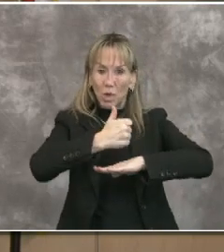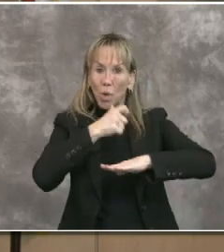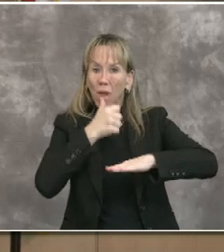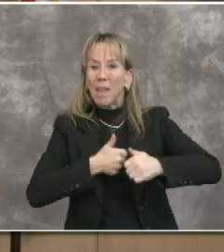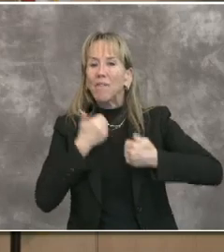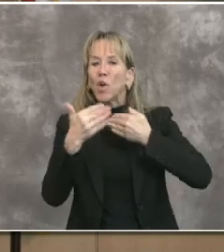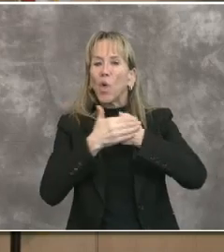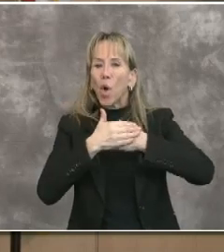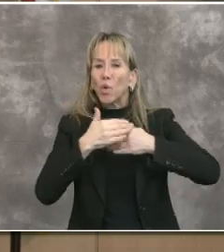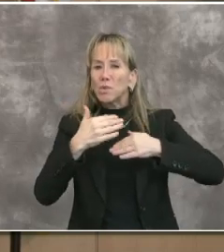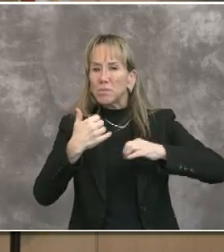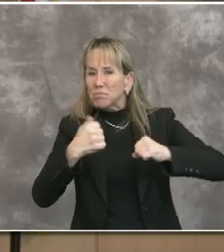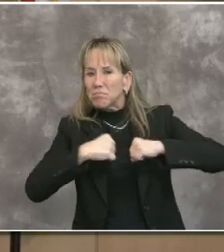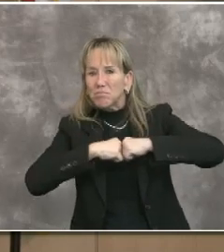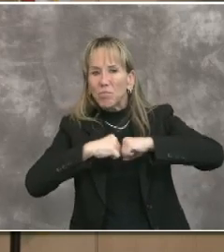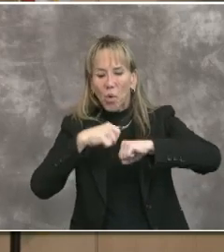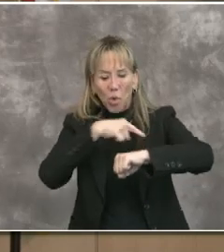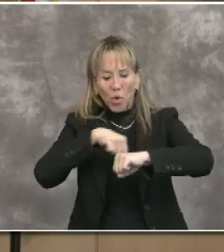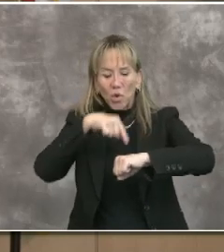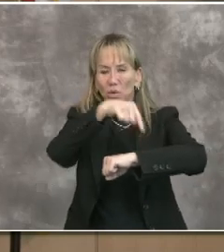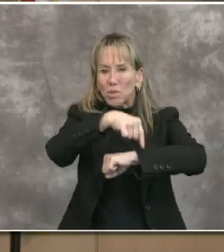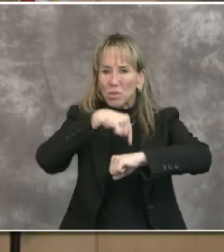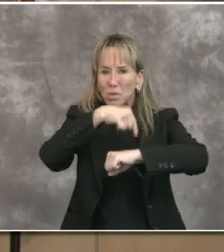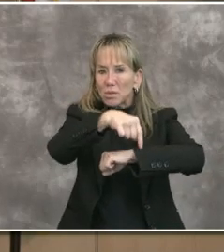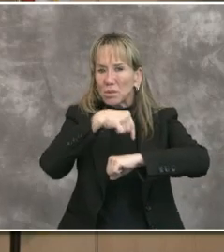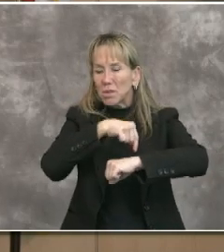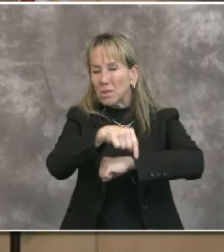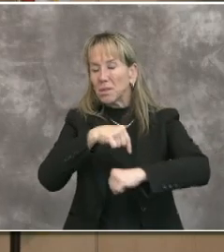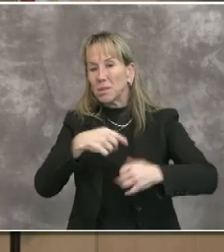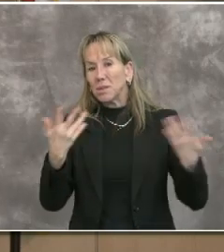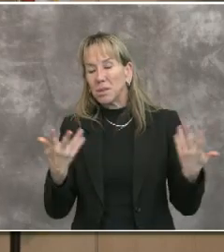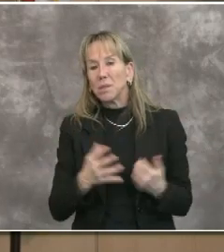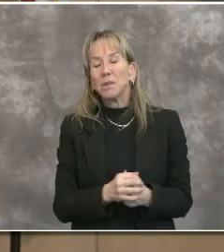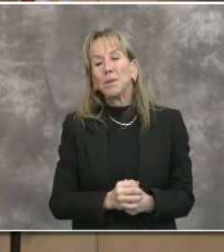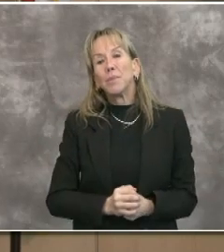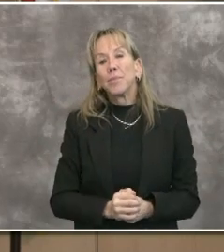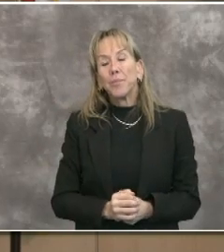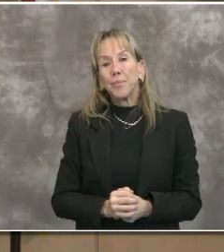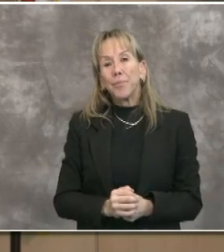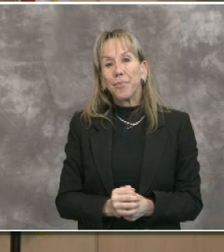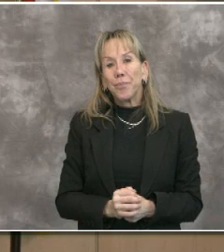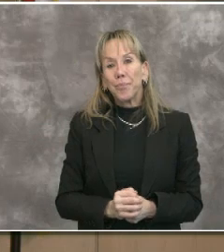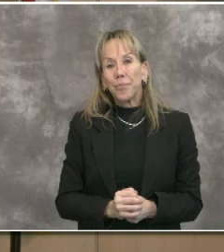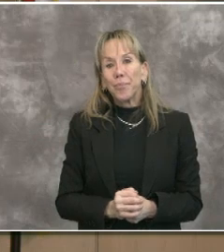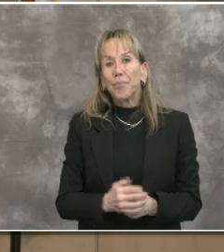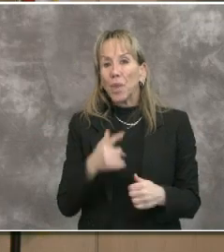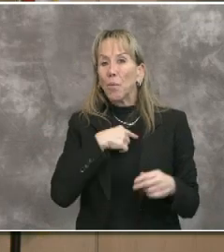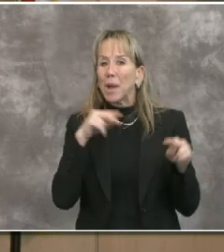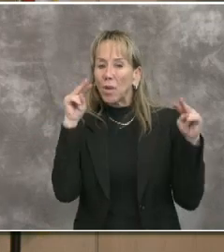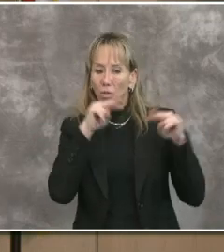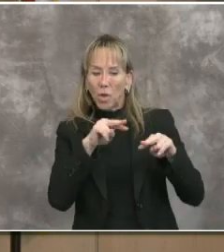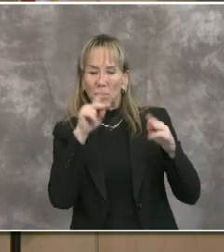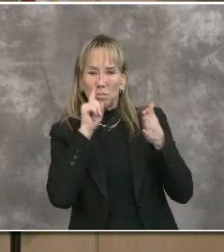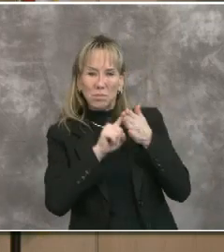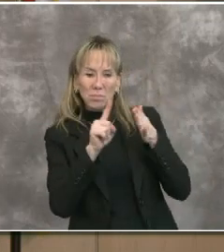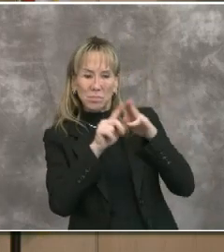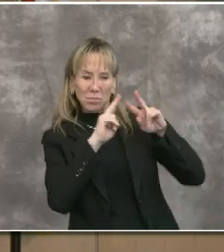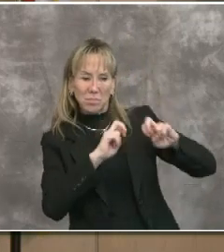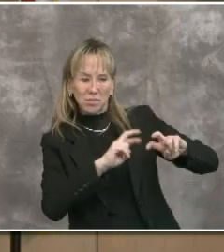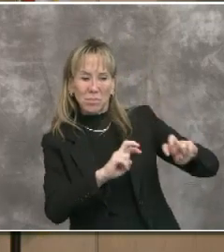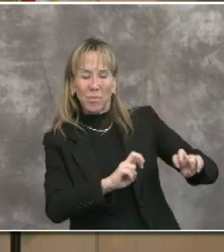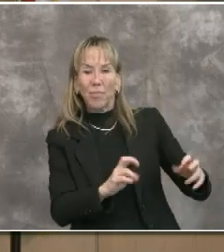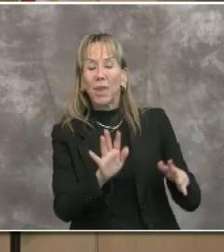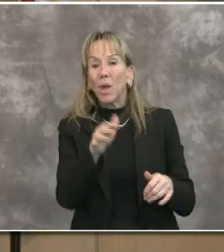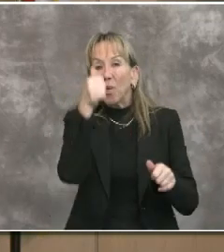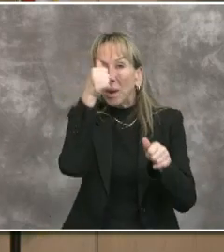to the border and work on the other side, and that actually goes both ways. So we're looking at that very closely.